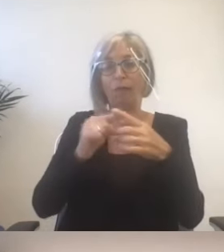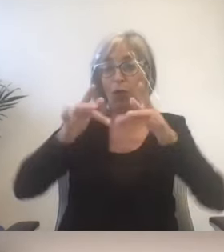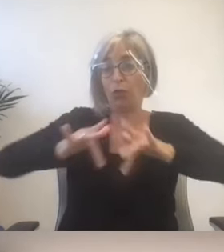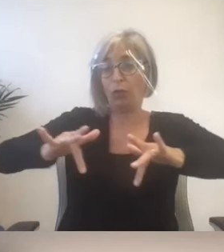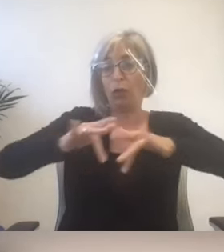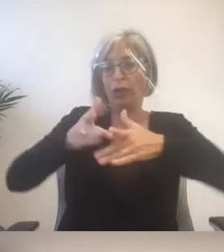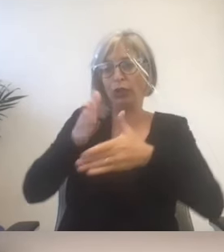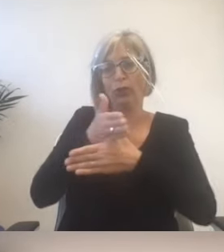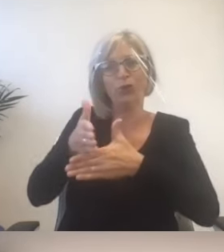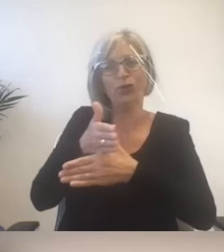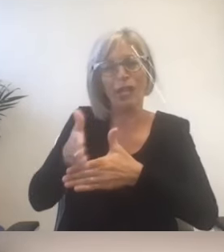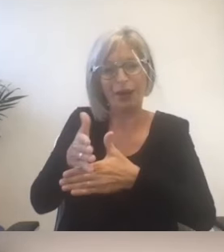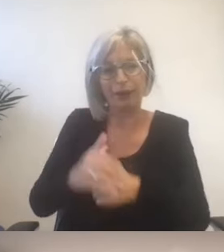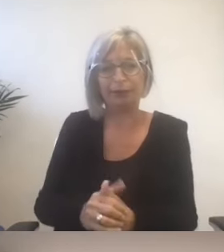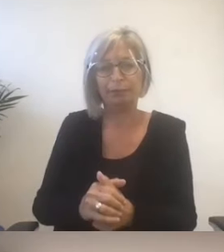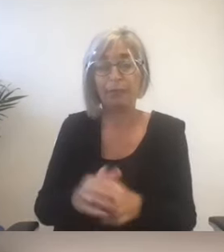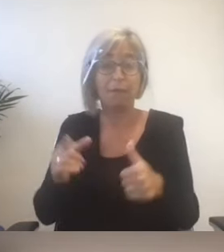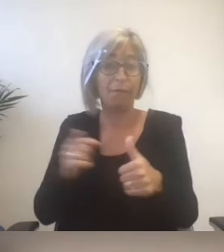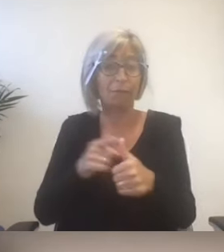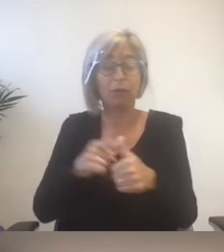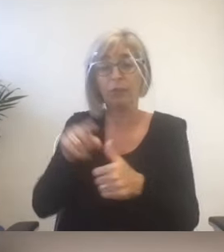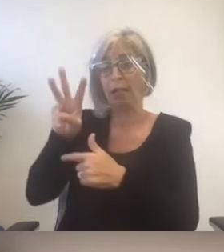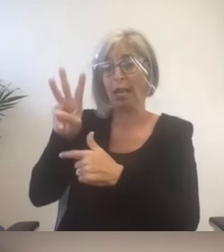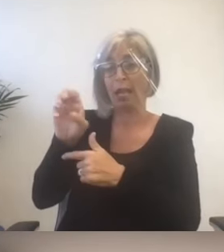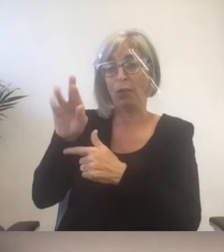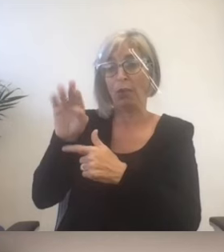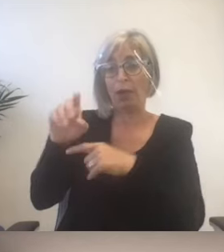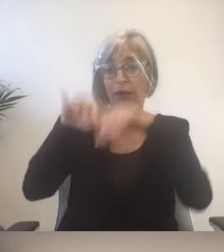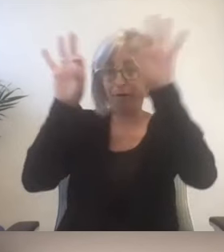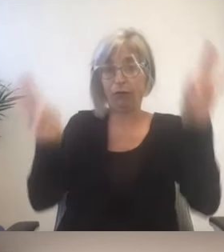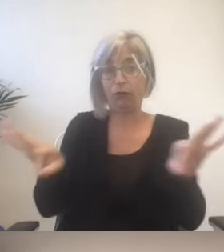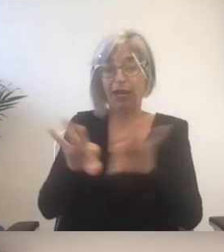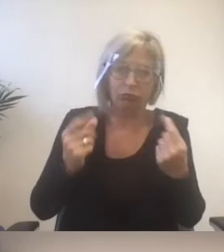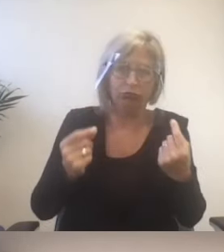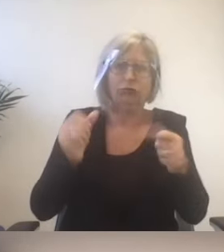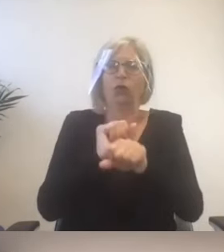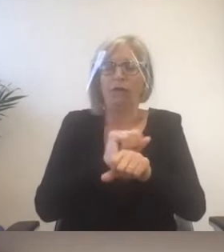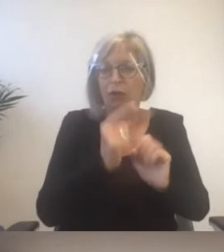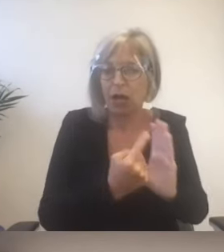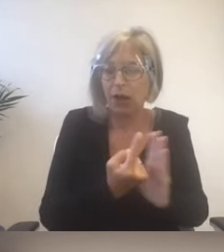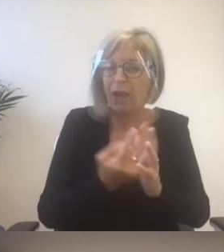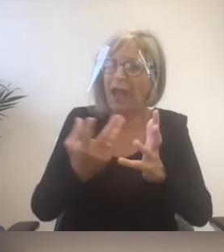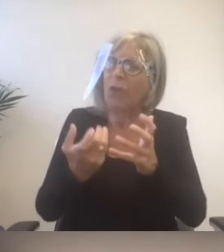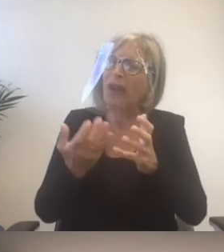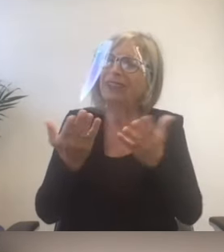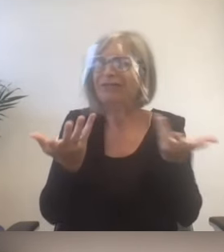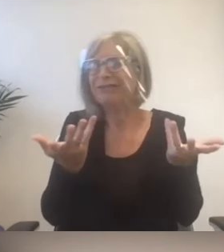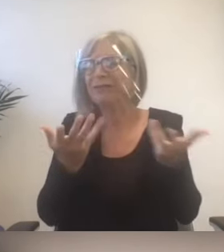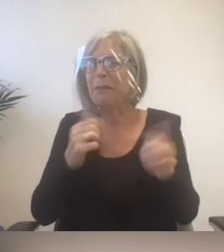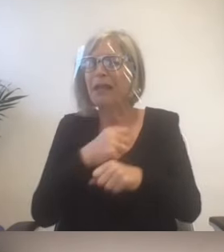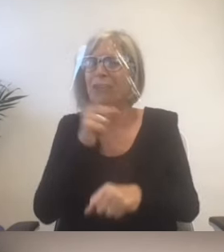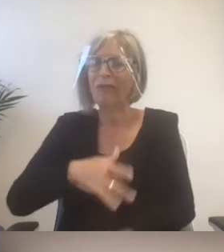So before I began the project, I did wireframe it and I mocked it up, and this is one of my mock-ups right here. And I just wanted something that would make